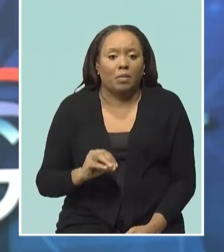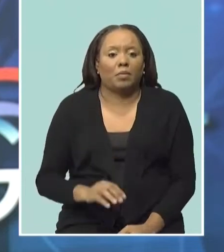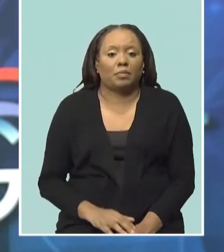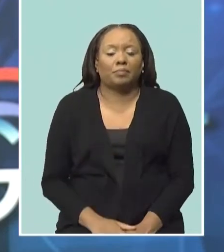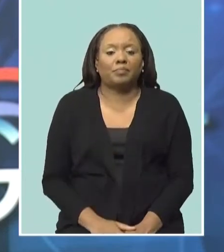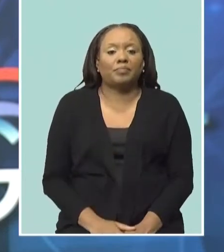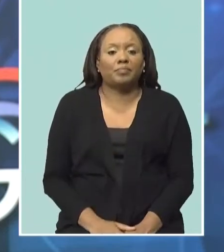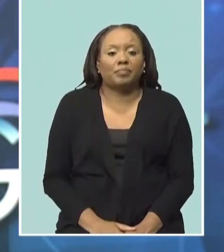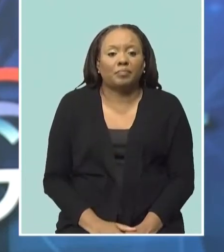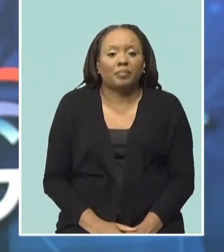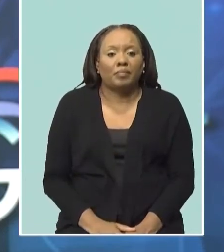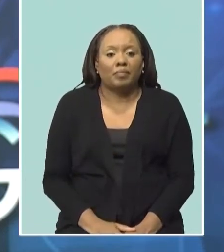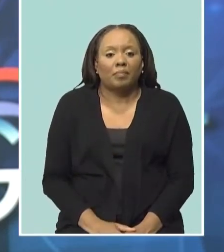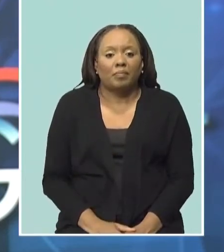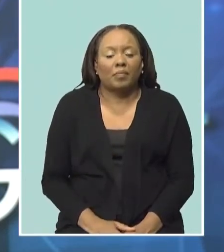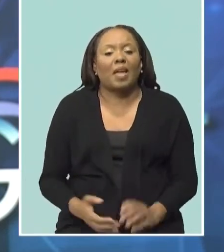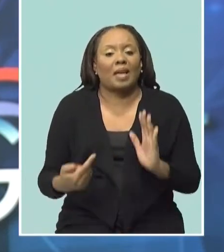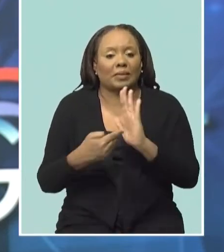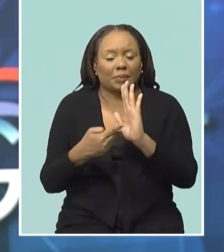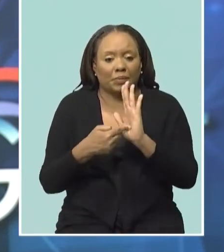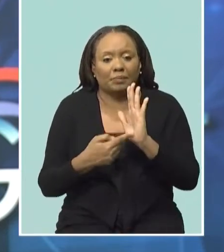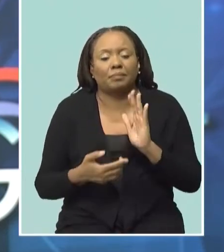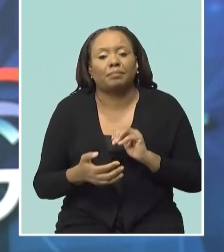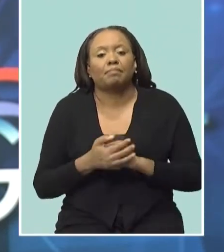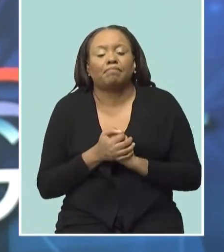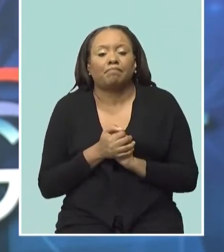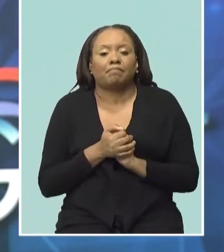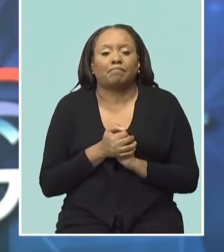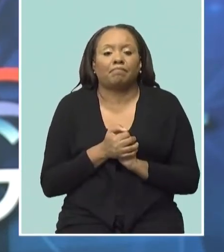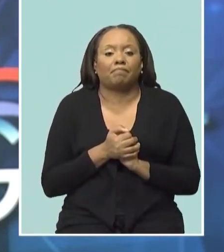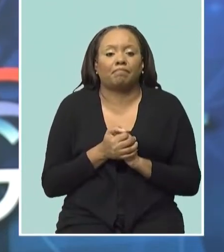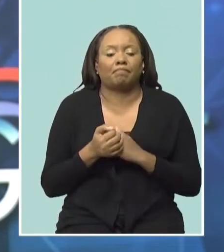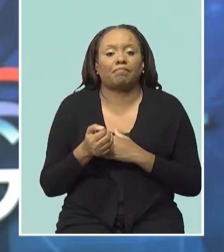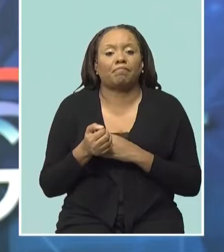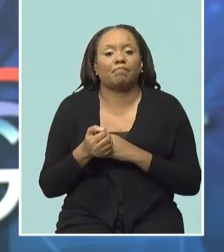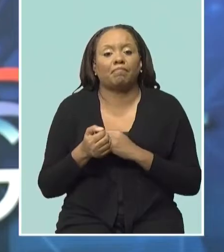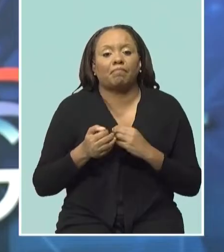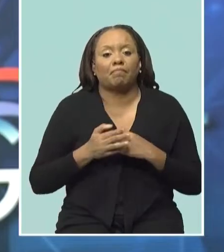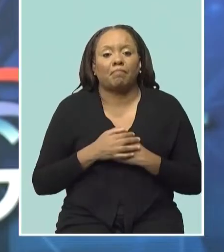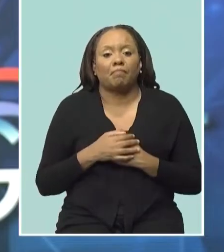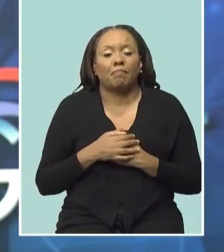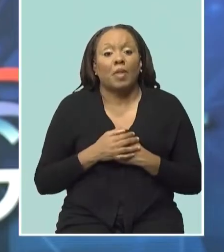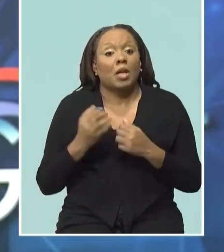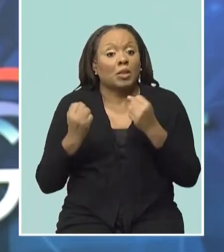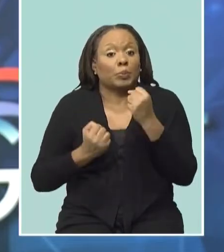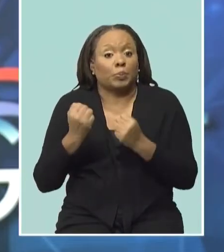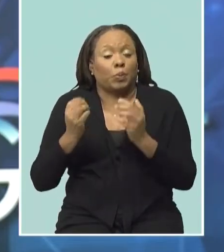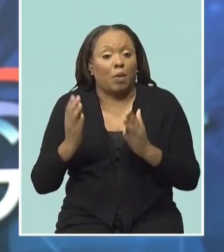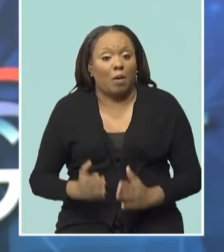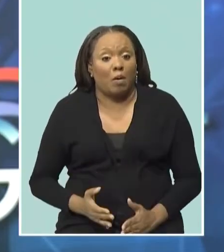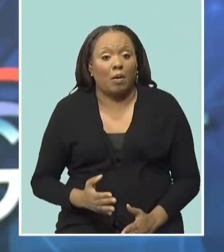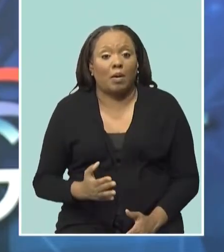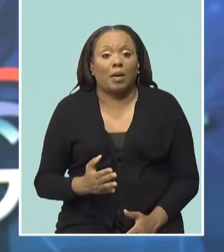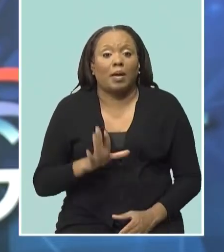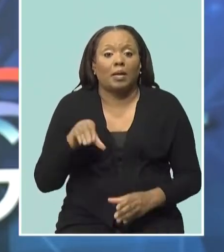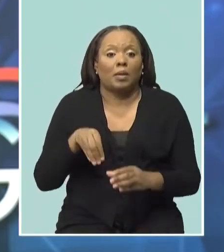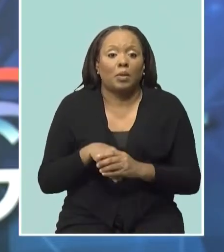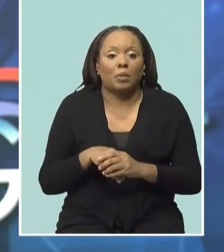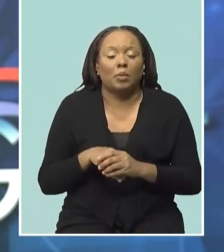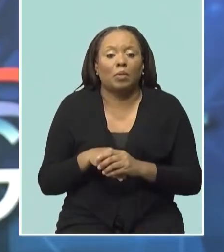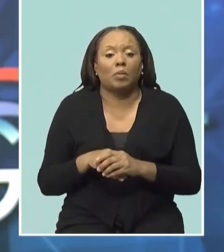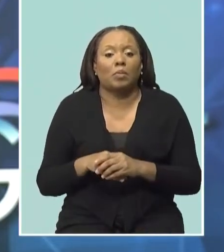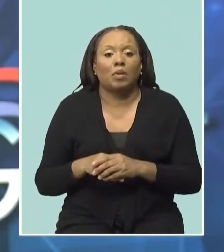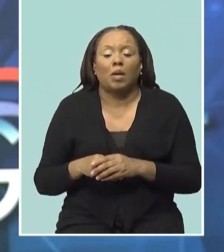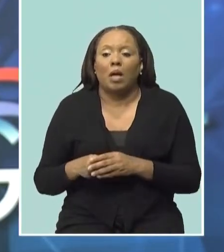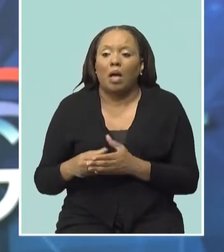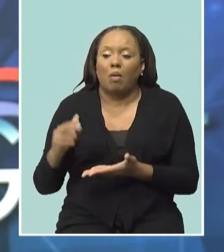by BICO. Citing an example, he revealed that the arrangement with the mobilers actually includes a special subsidized